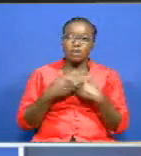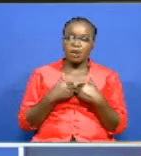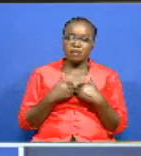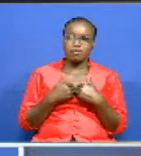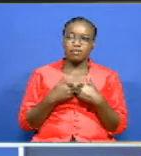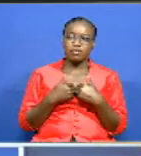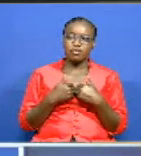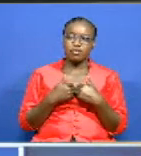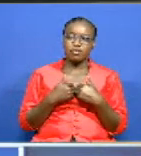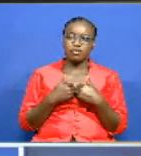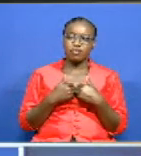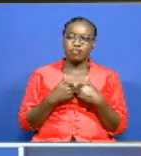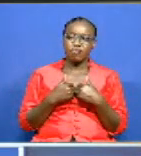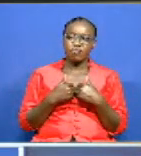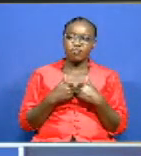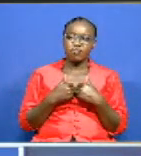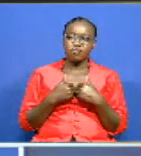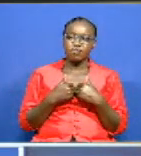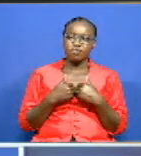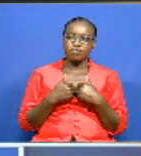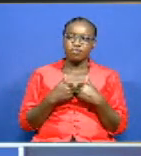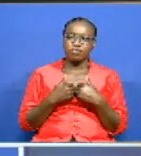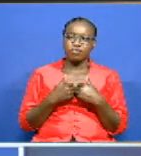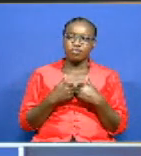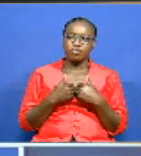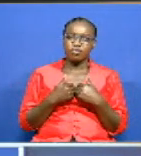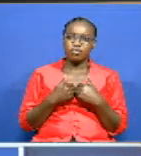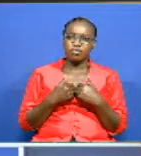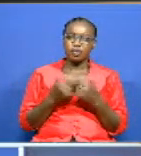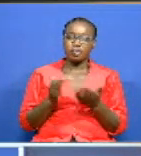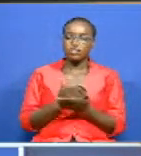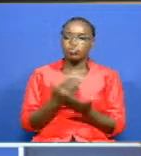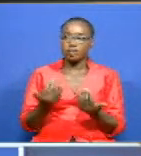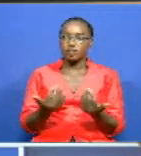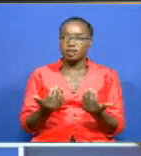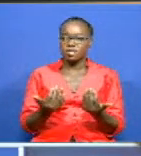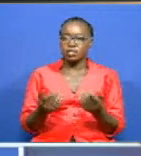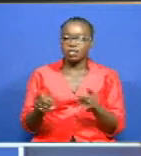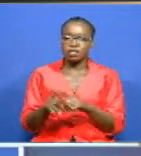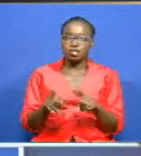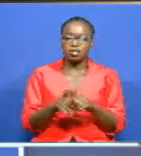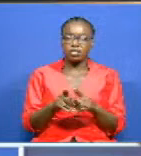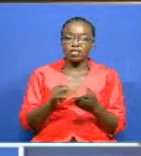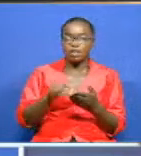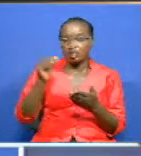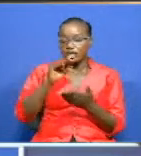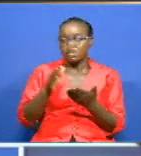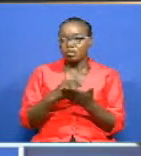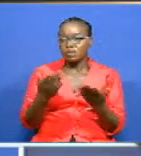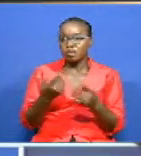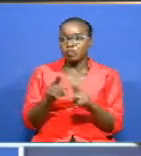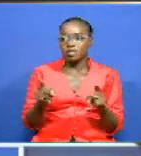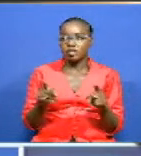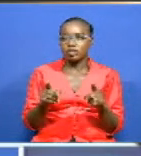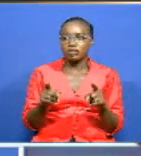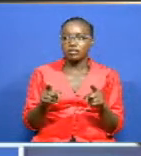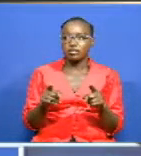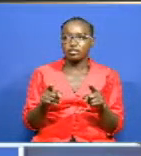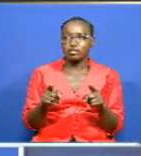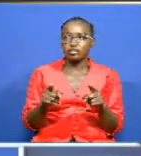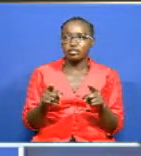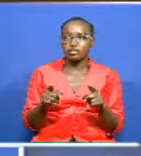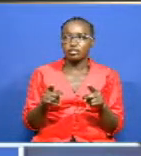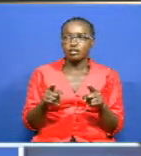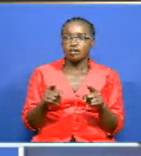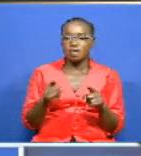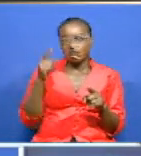You know, we've had some nights where, you know, we were a step slow to certain things and still learning coverages and whatnot, but you know, I think we're going to be